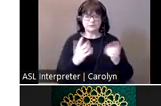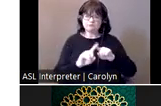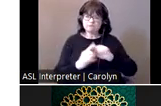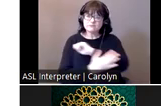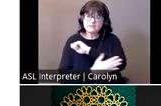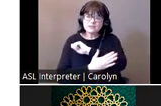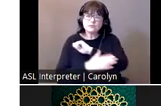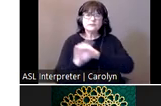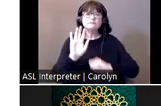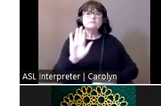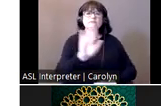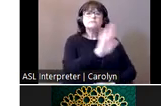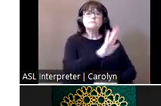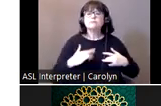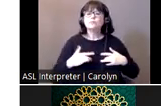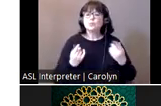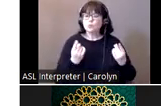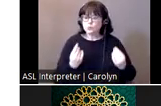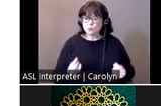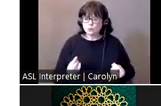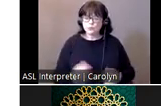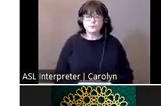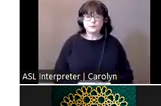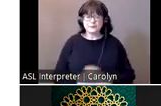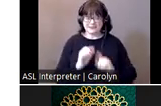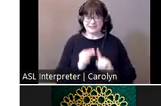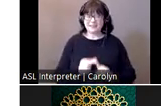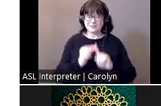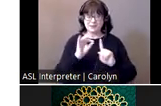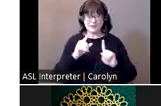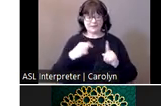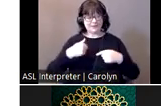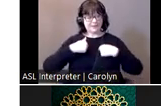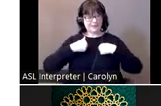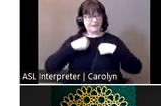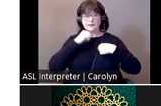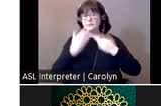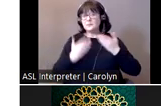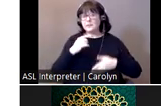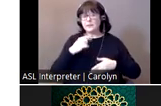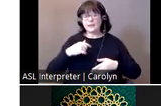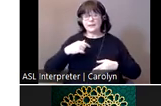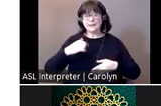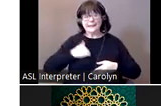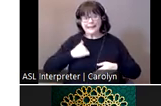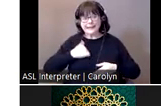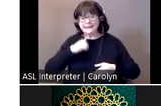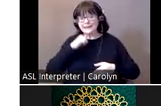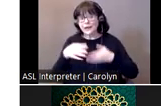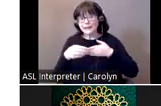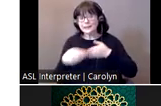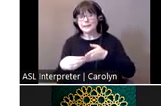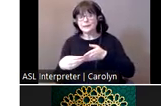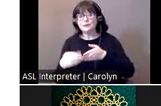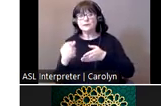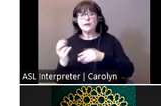too, especially if we in our jurisdictions aren't necessarily leaders and we might be able to learn from jurisdictions that are